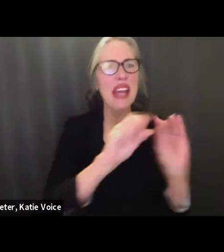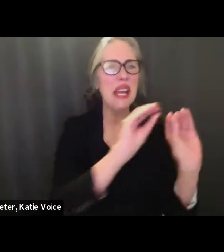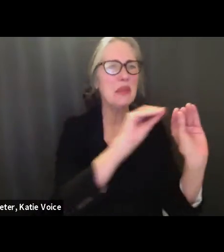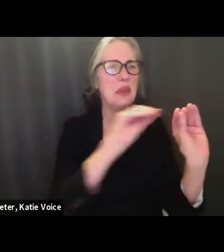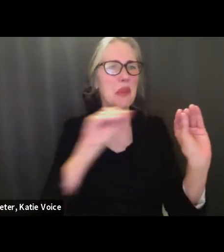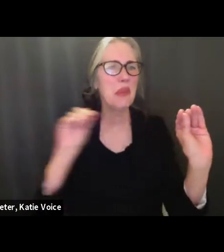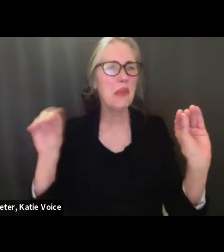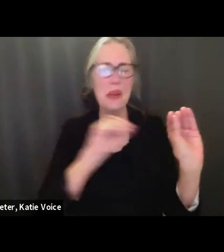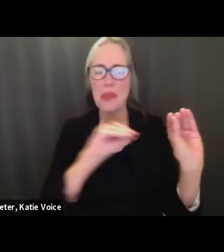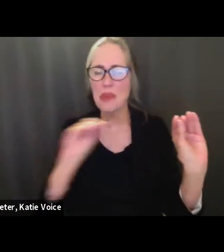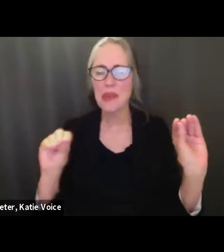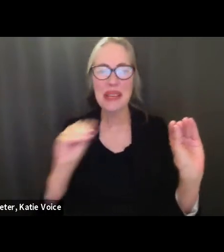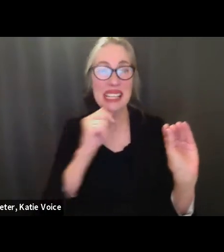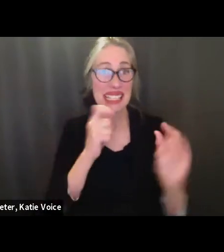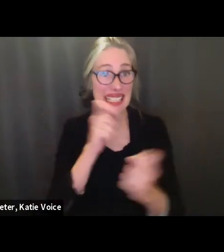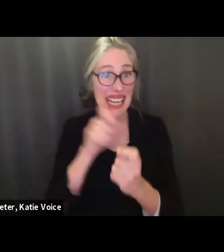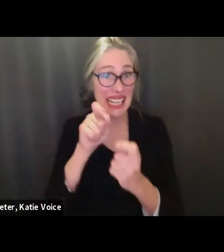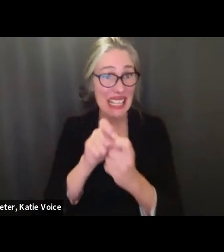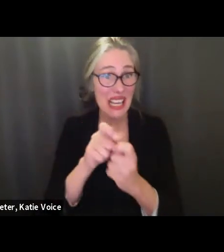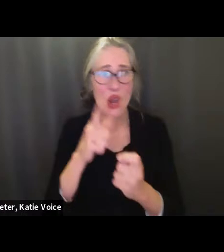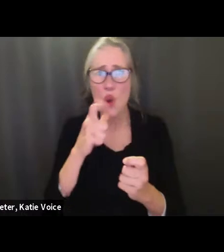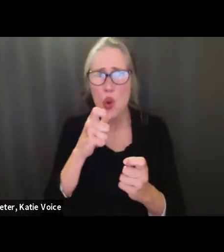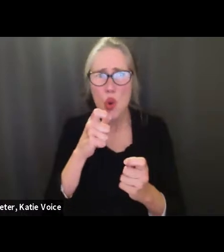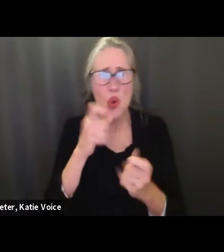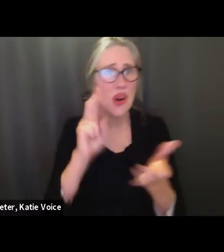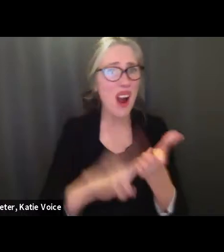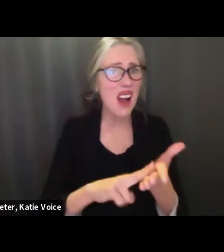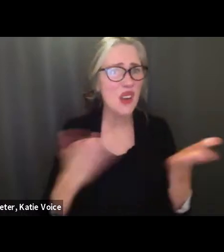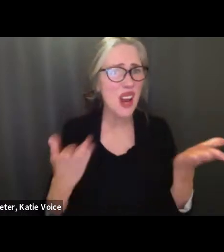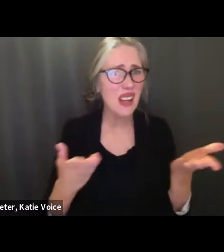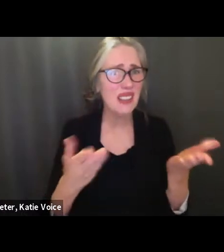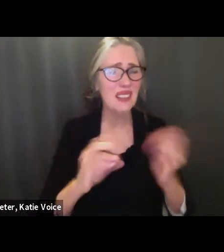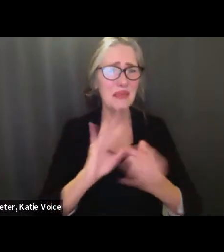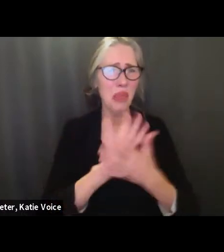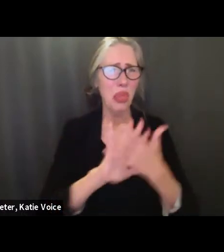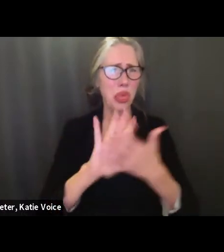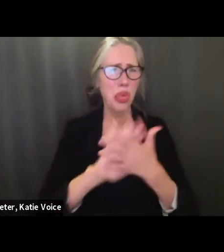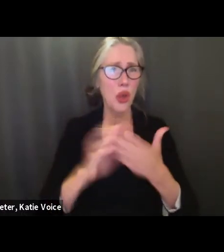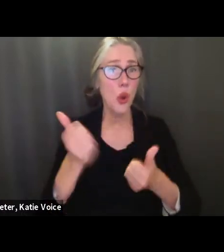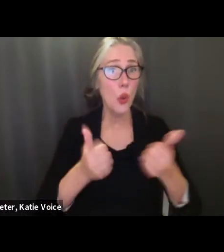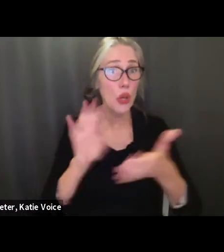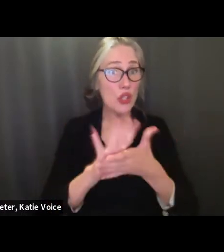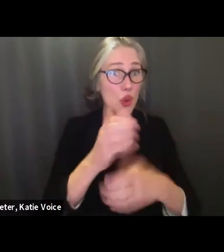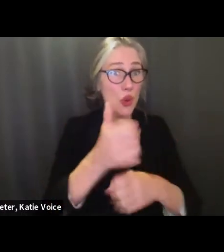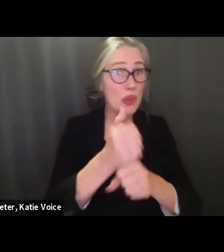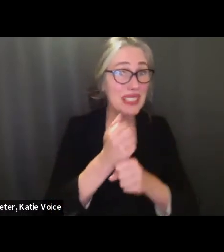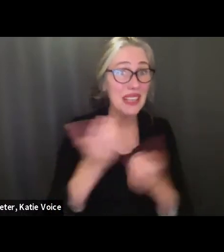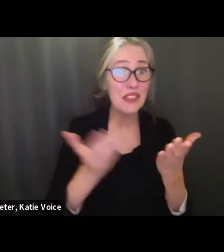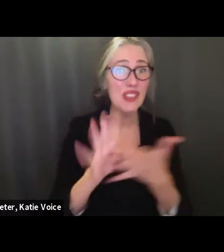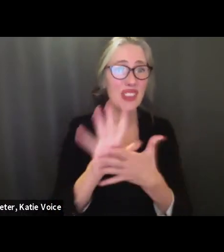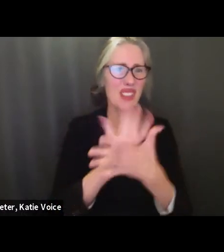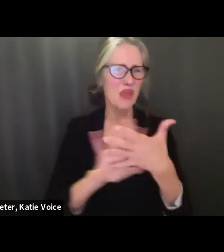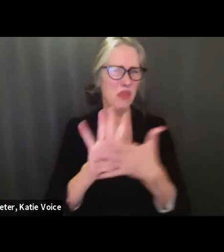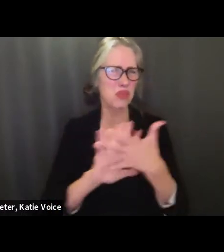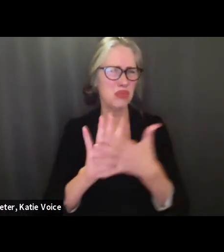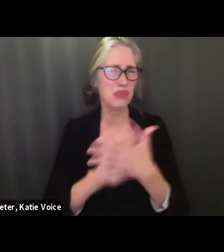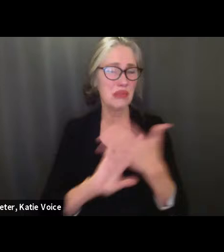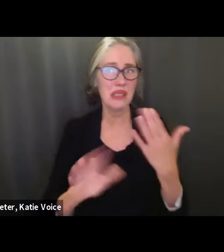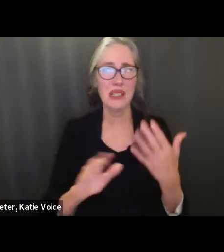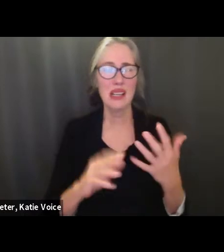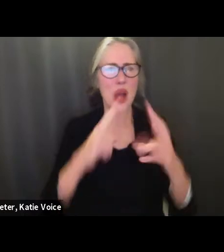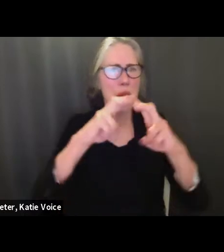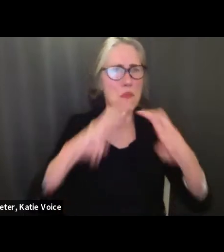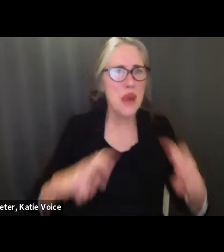does not say exactly who is contracted or which schools will receive what services. There are no breakdowns,